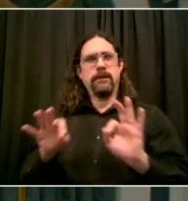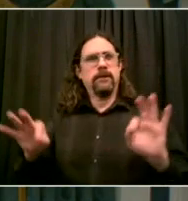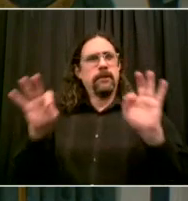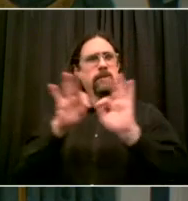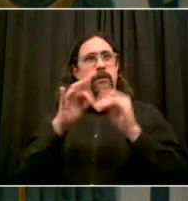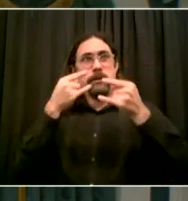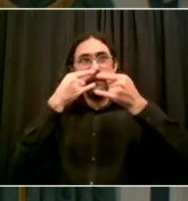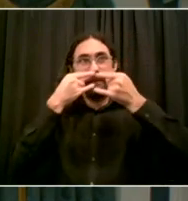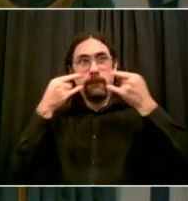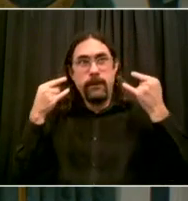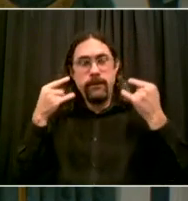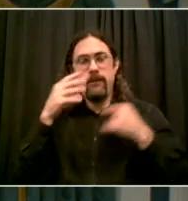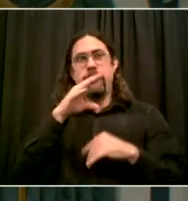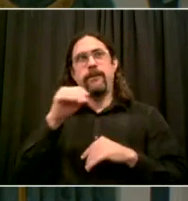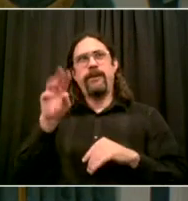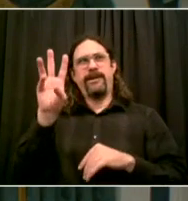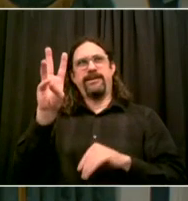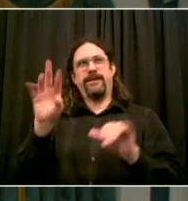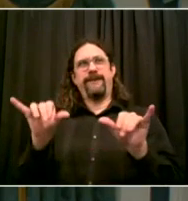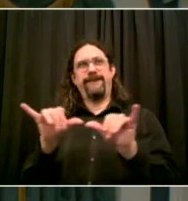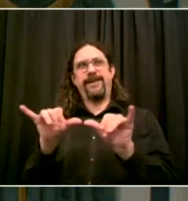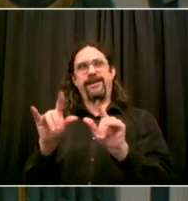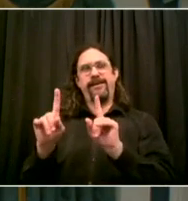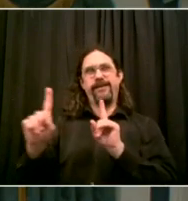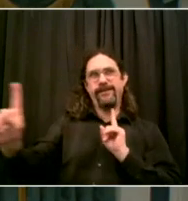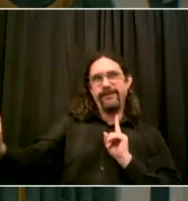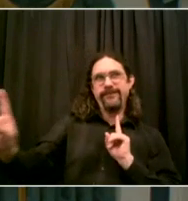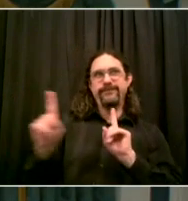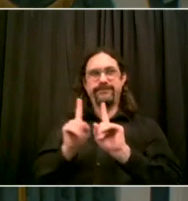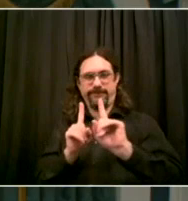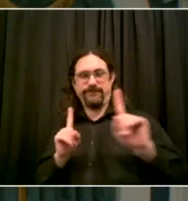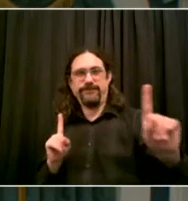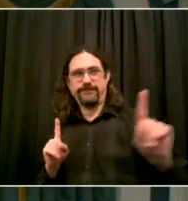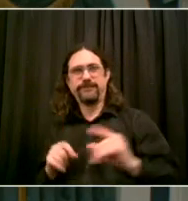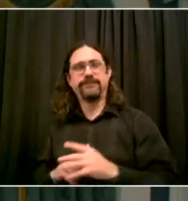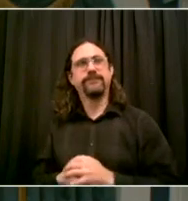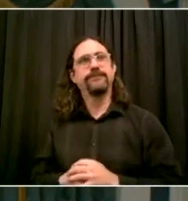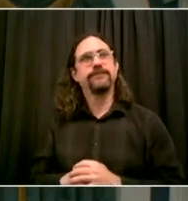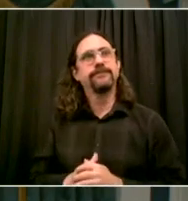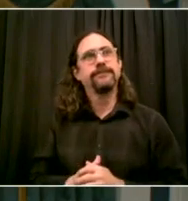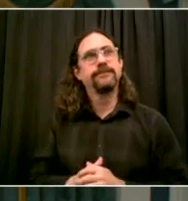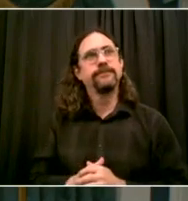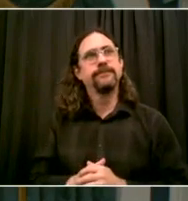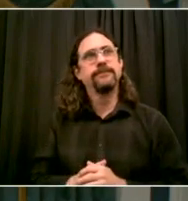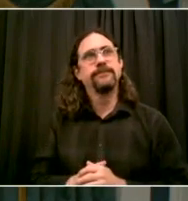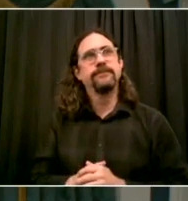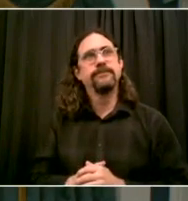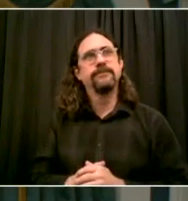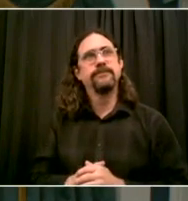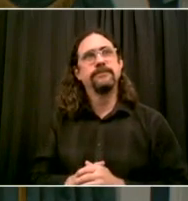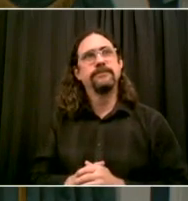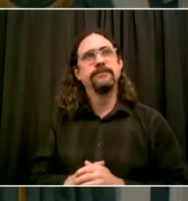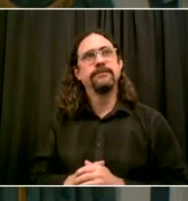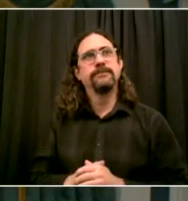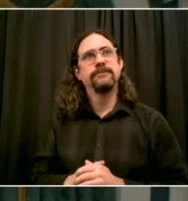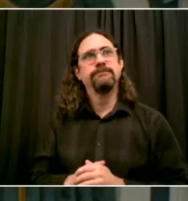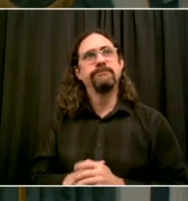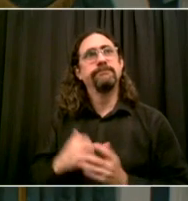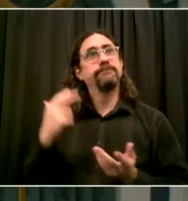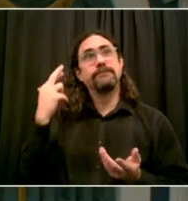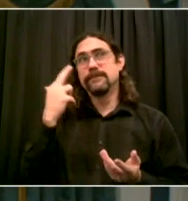slow and sort of the rate of infection across the city. On Saturday, we saw a lot of celebrations.